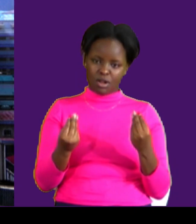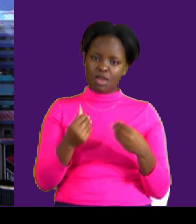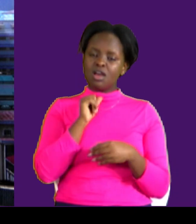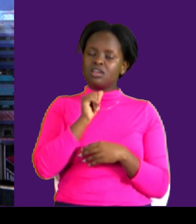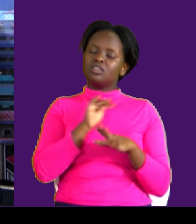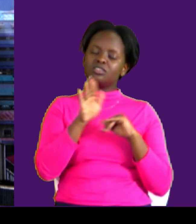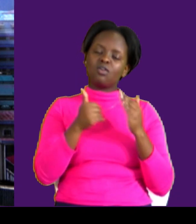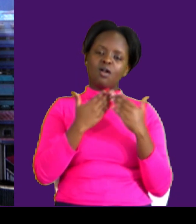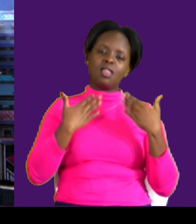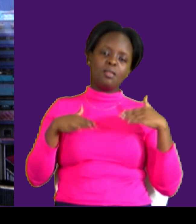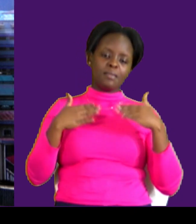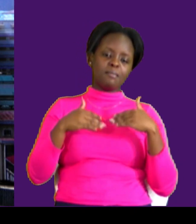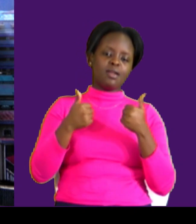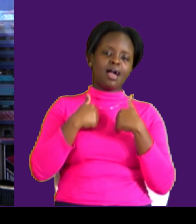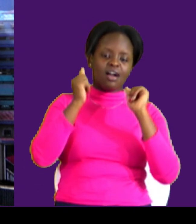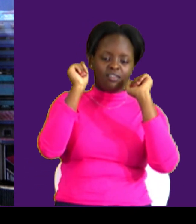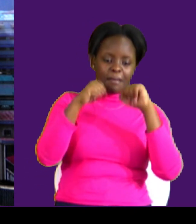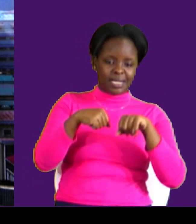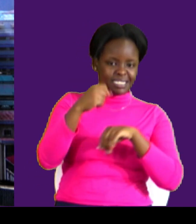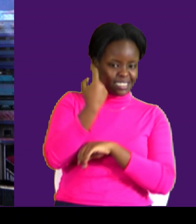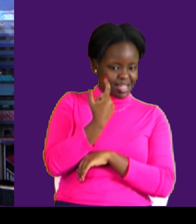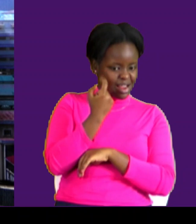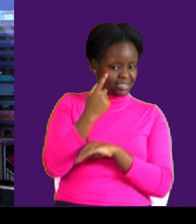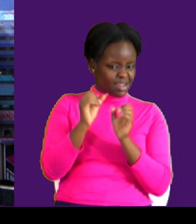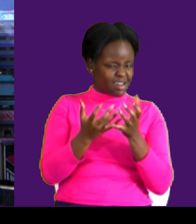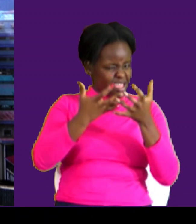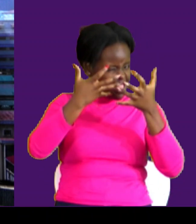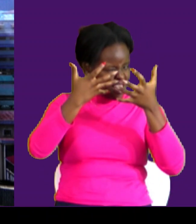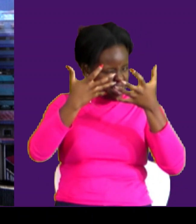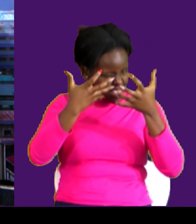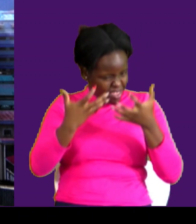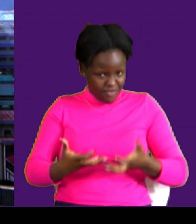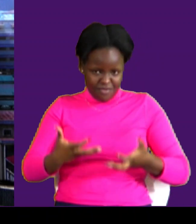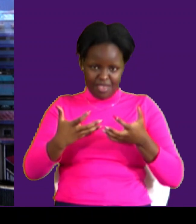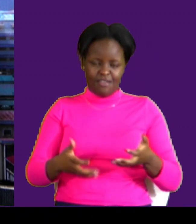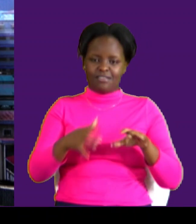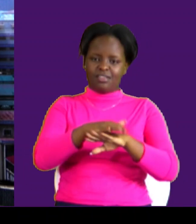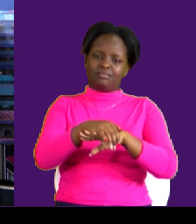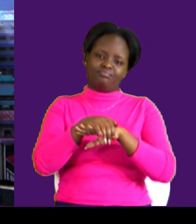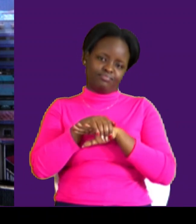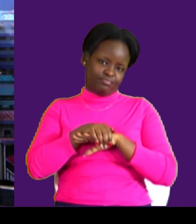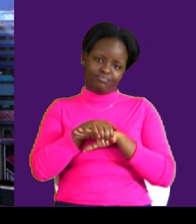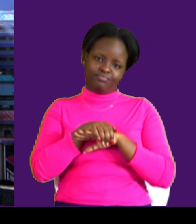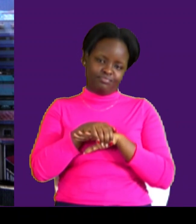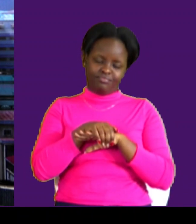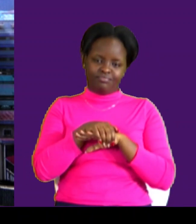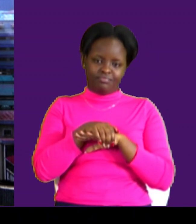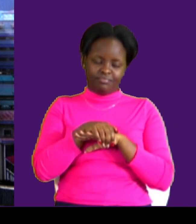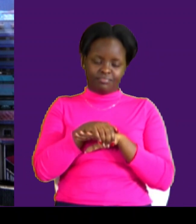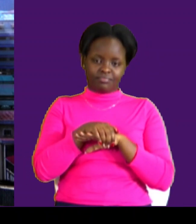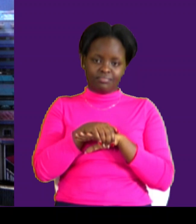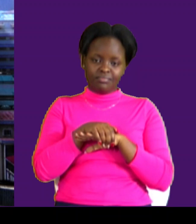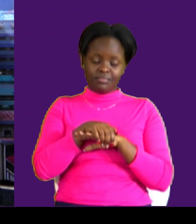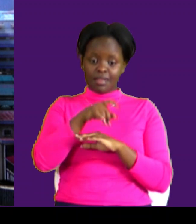outside has that ability to understand those vocabularies. Yes. They